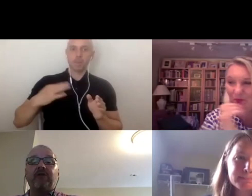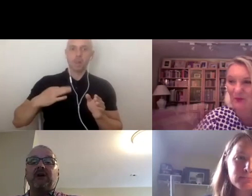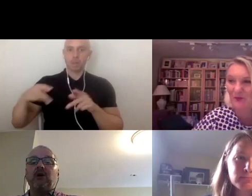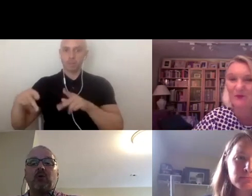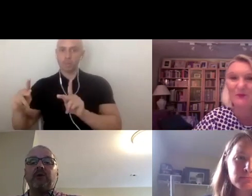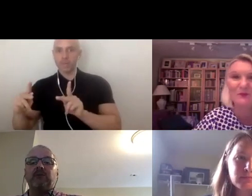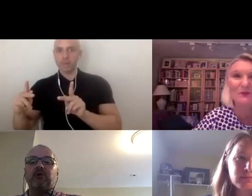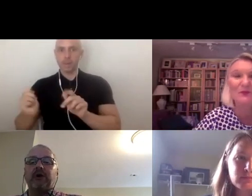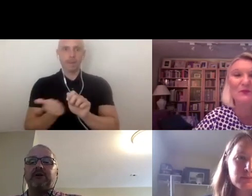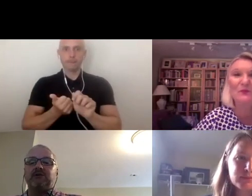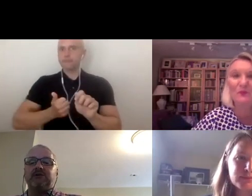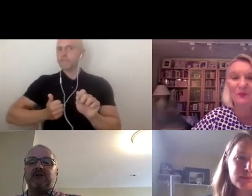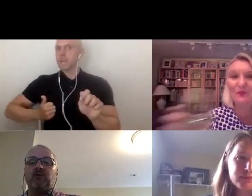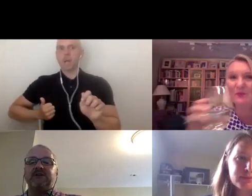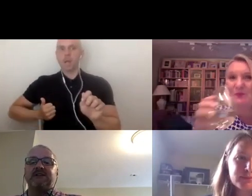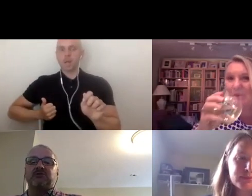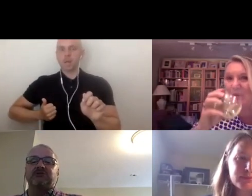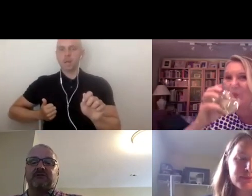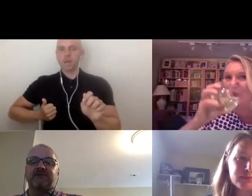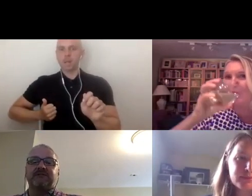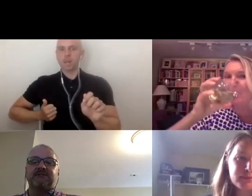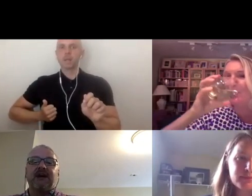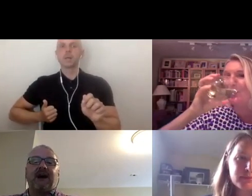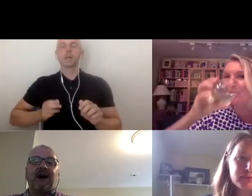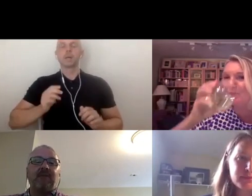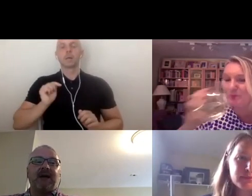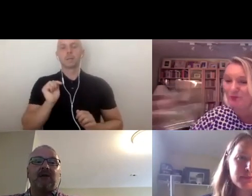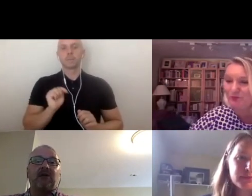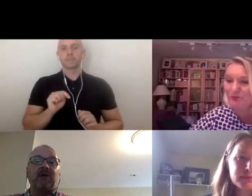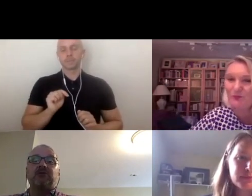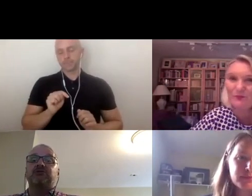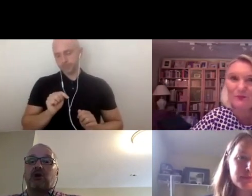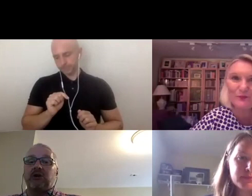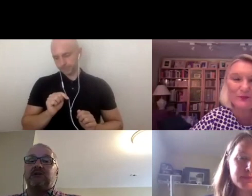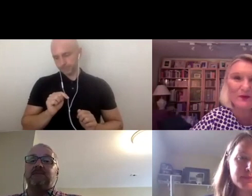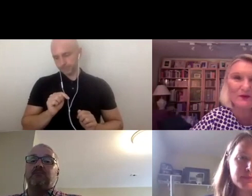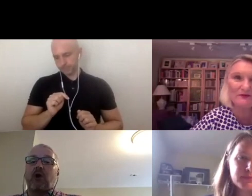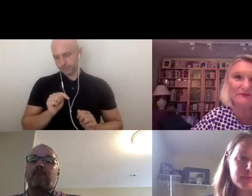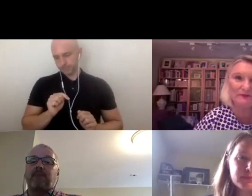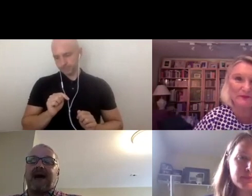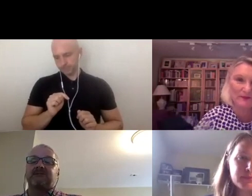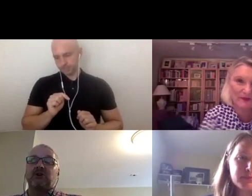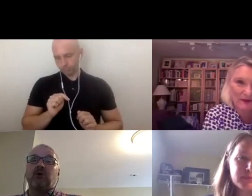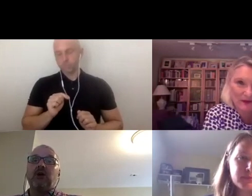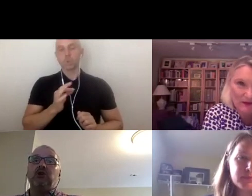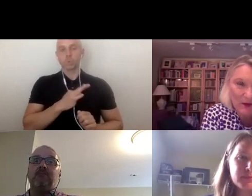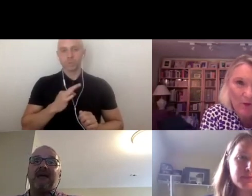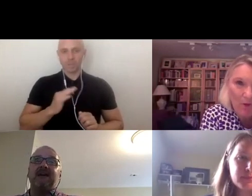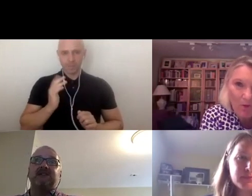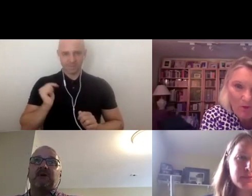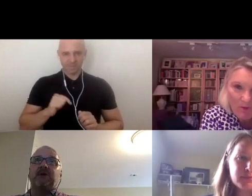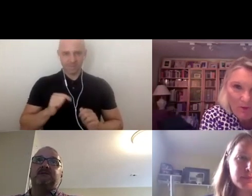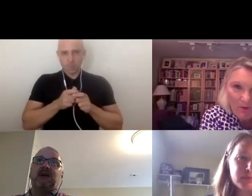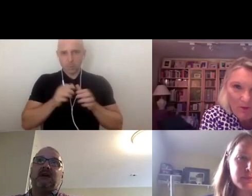of COVID were redeployed to deal with essential services. And a lot of them are starting to be brought back. So you